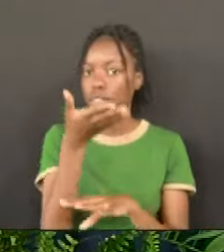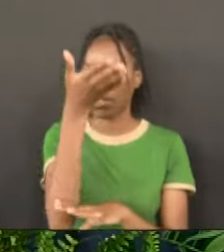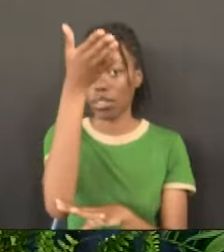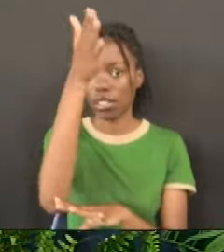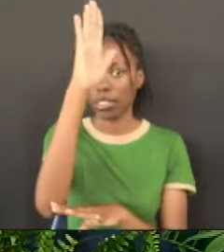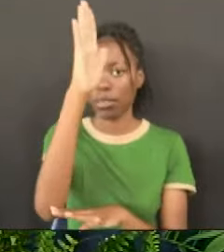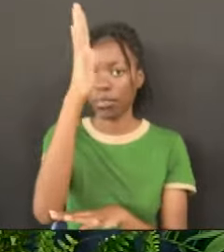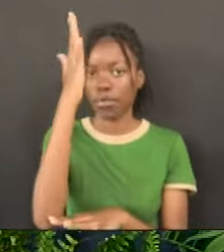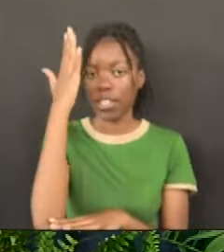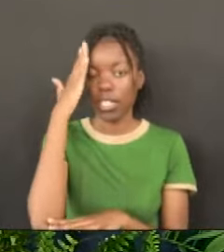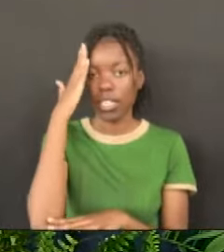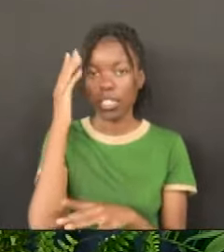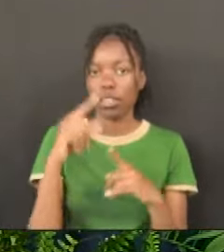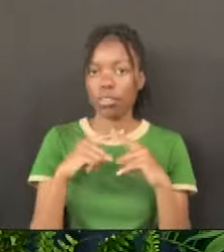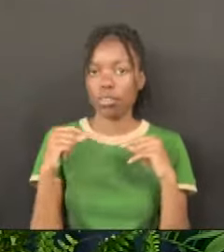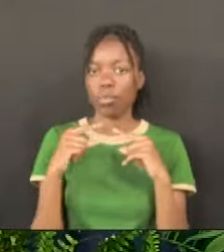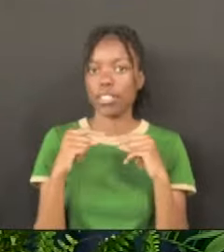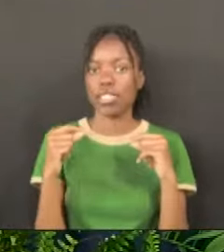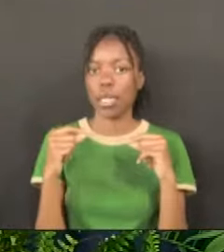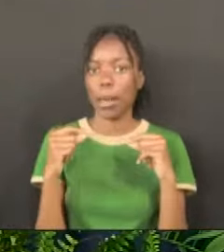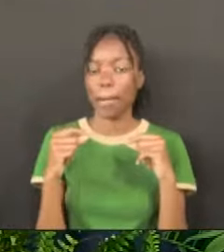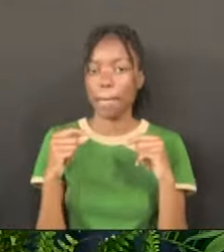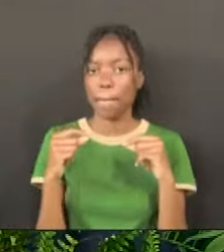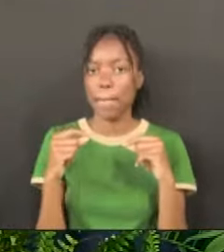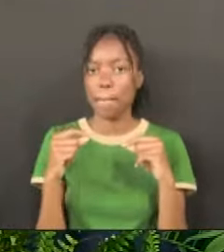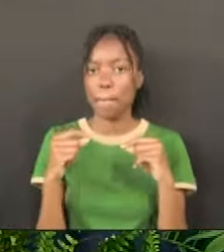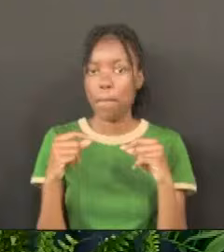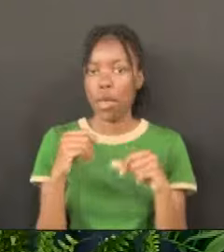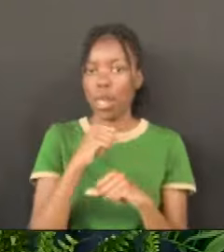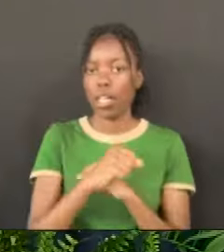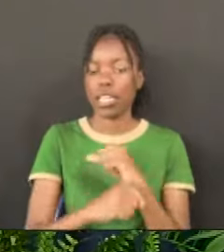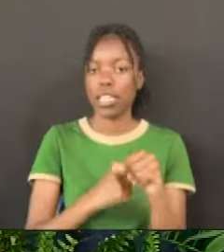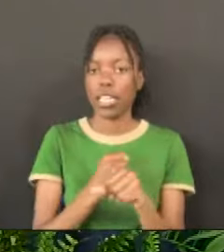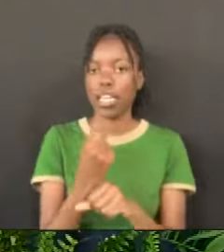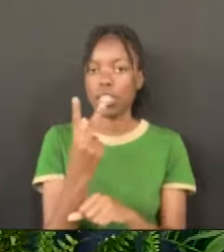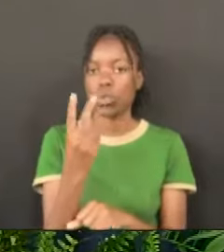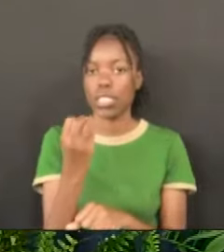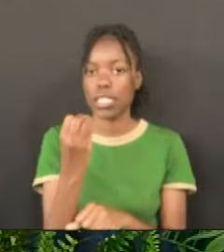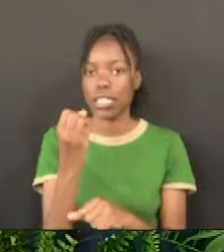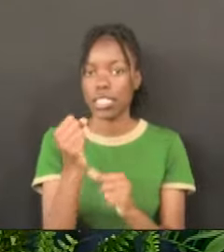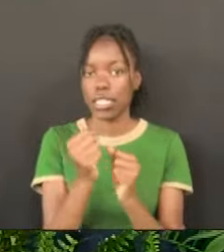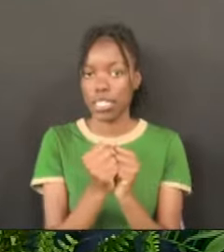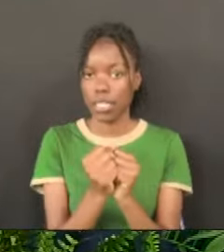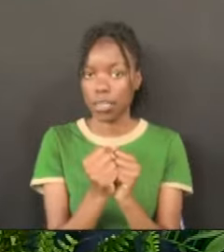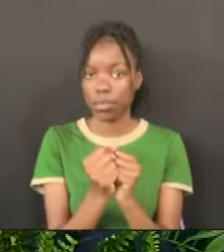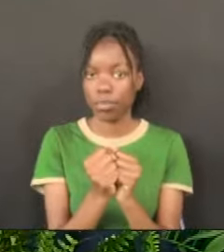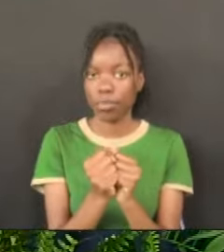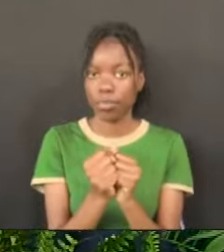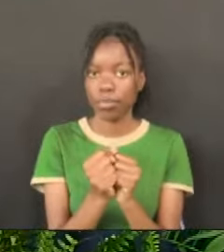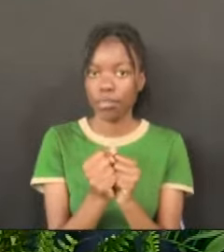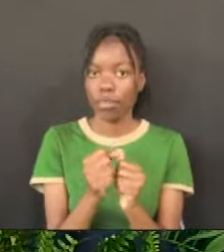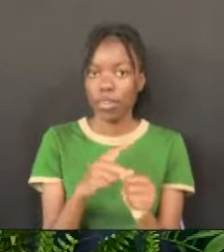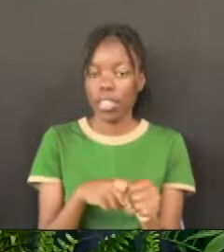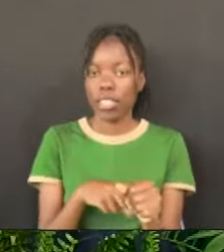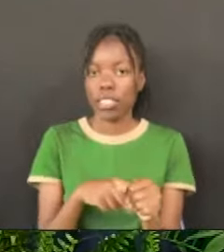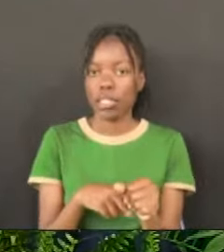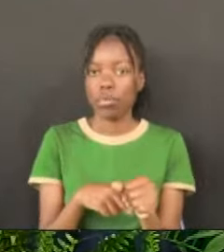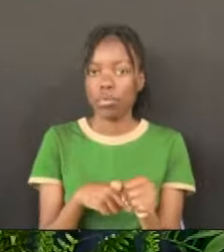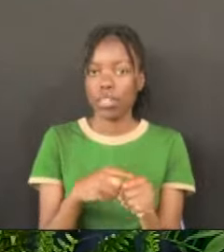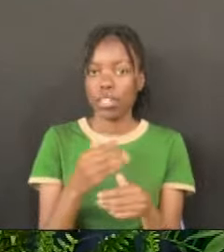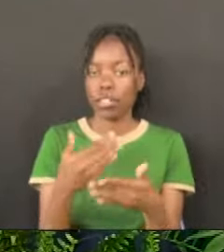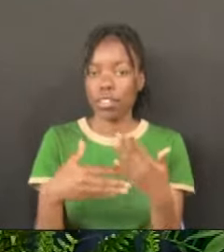New Pastor around 2010, 2013, when we were doing our masters together at